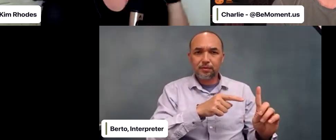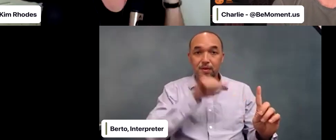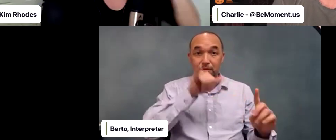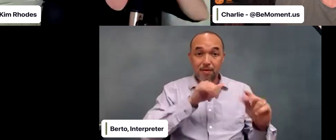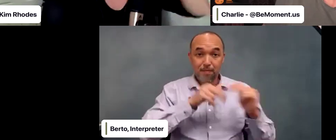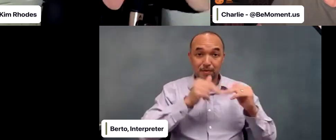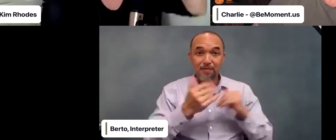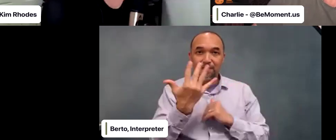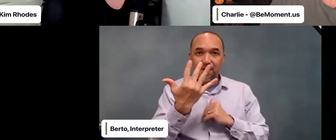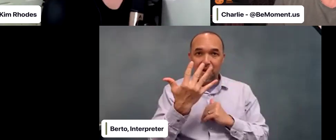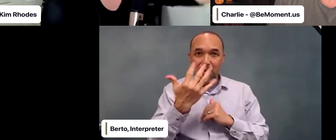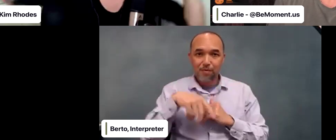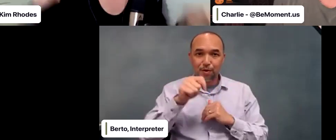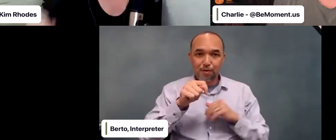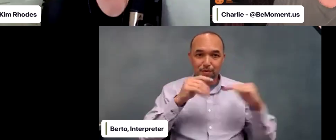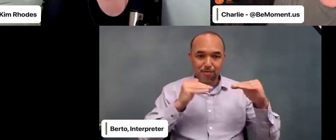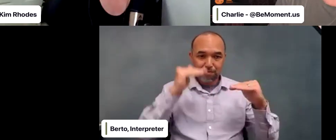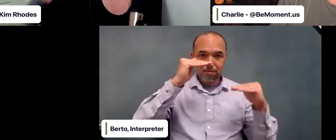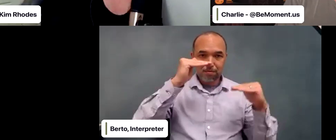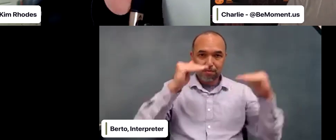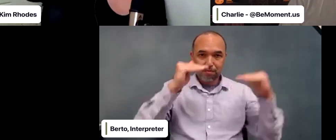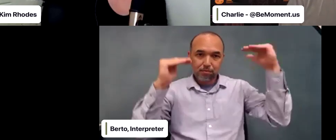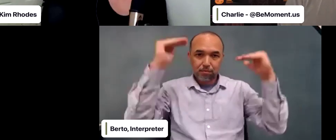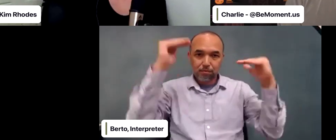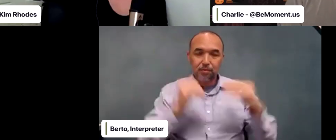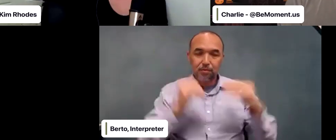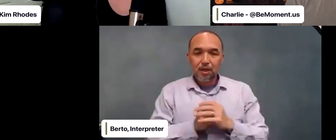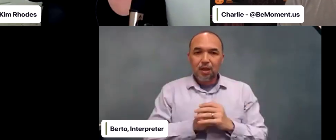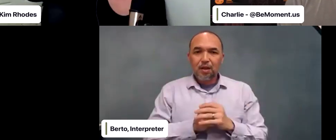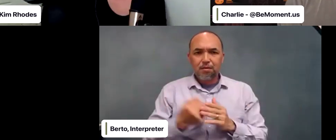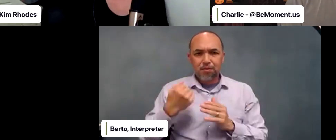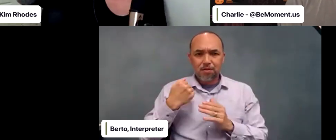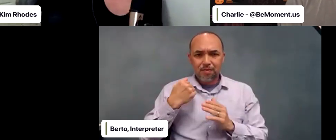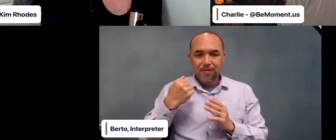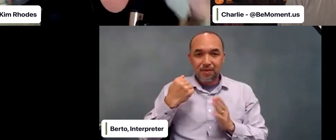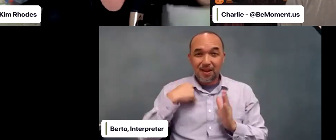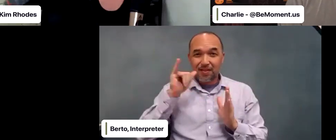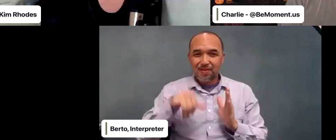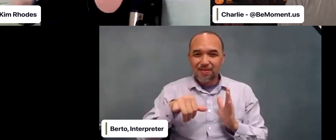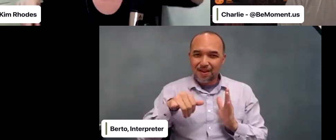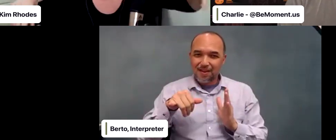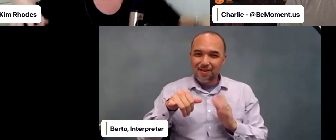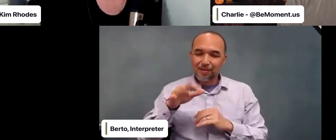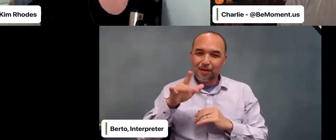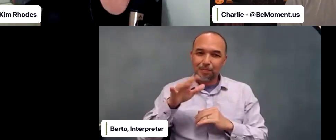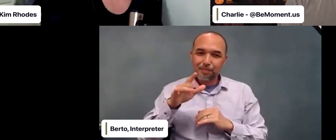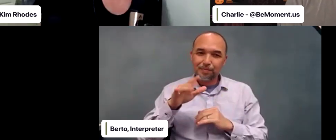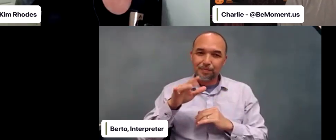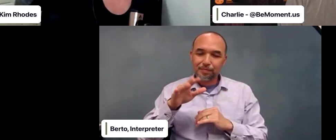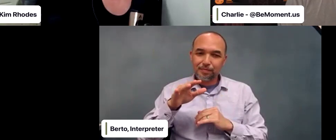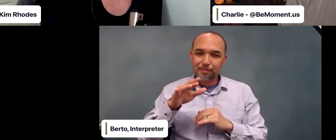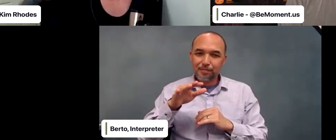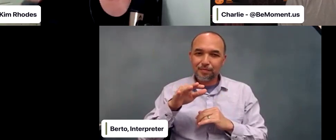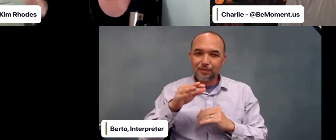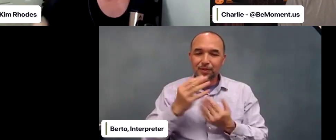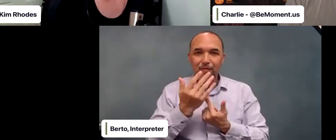half flight up between all of them. And they had those fire alarms that you stuck on the wall. They weren't attached to each other, they were just